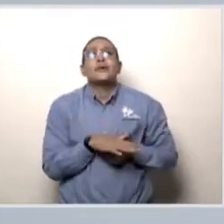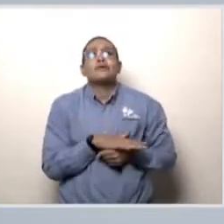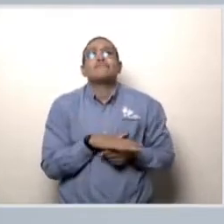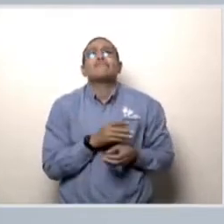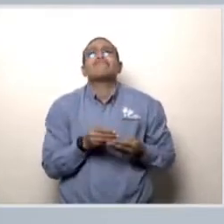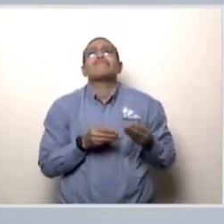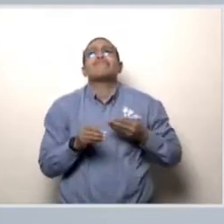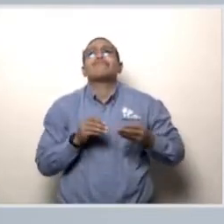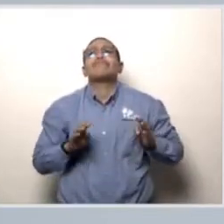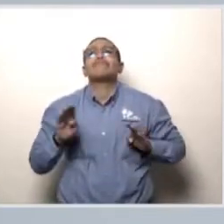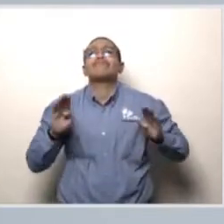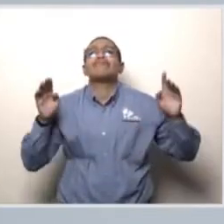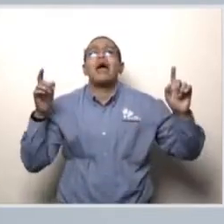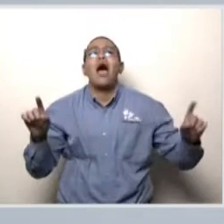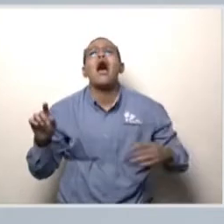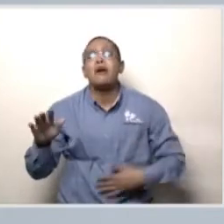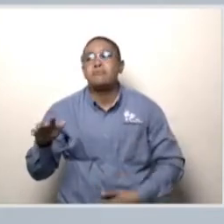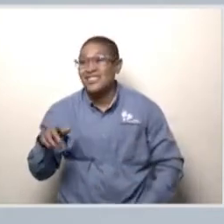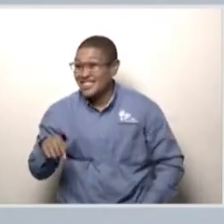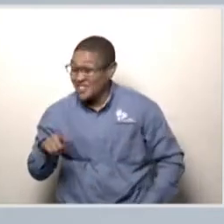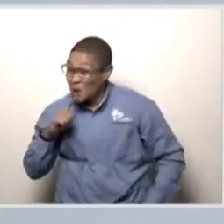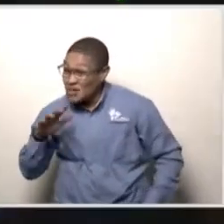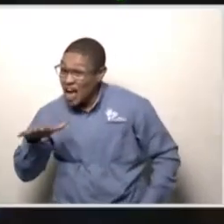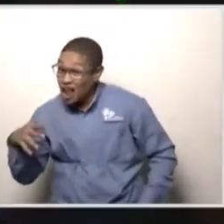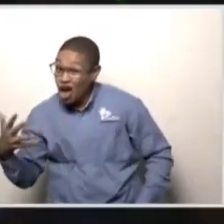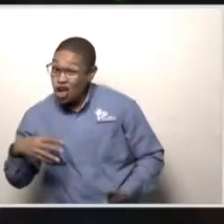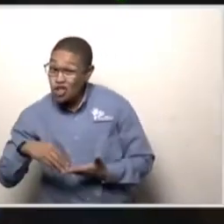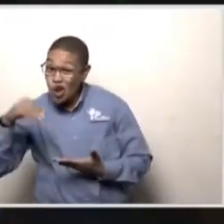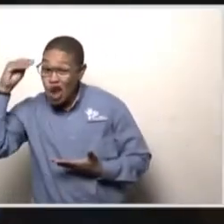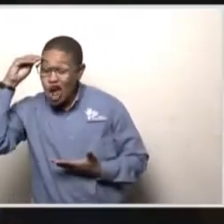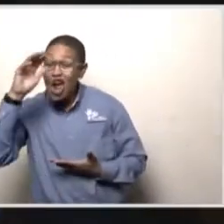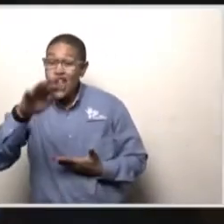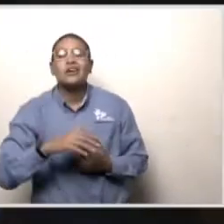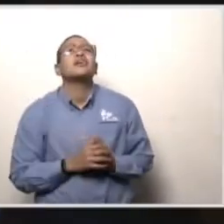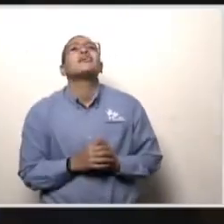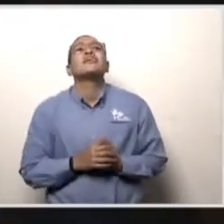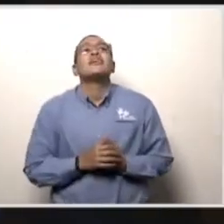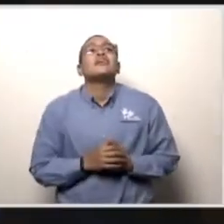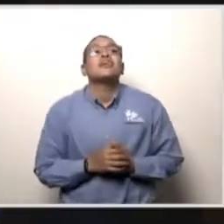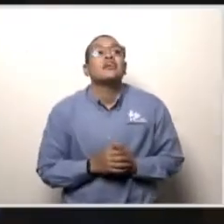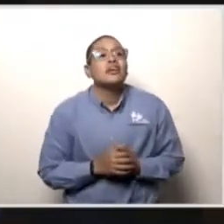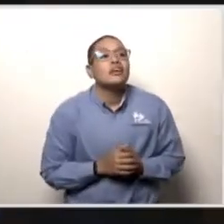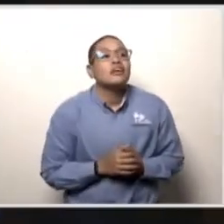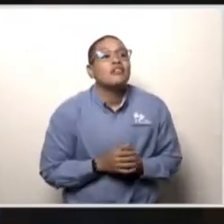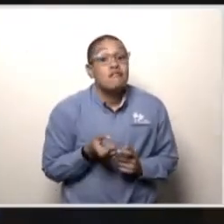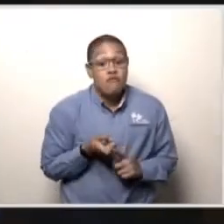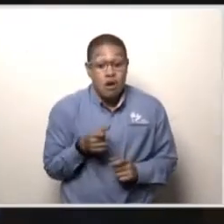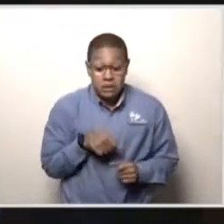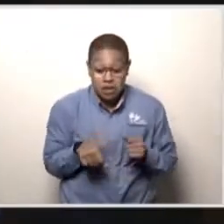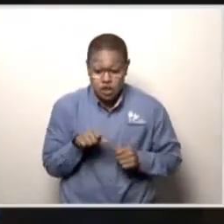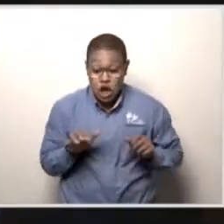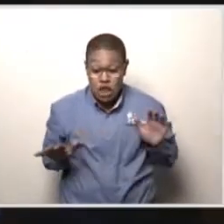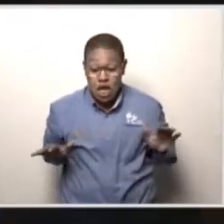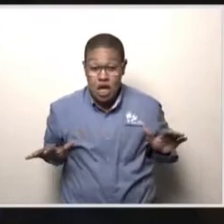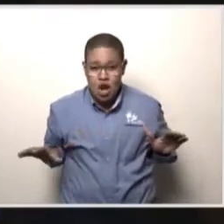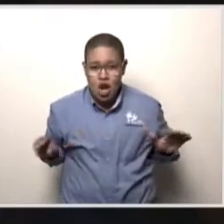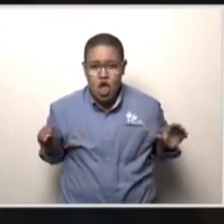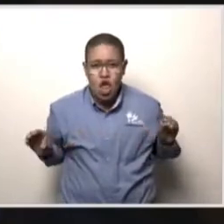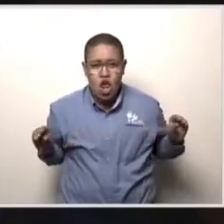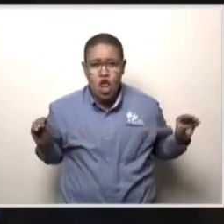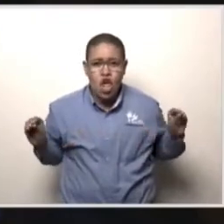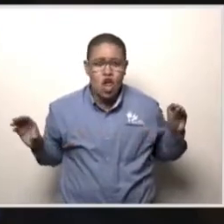And so there is a lot to learn from one another. There's a